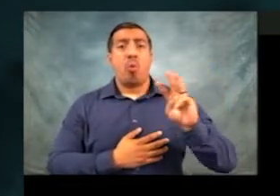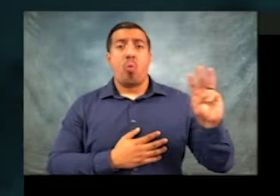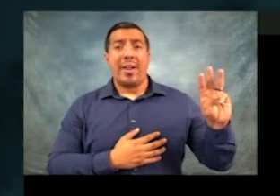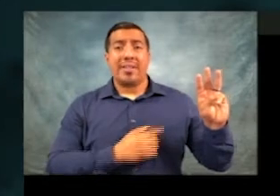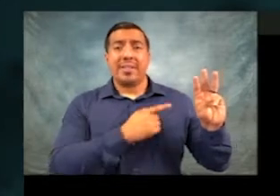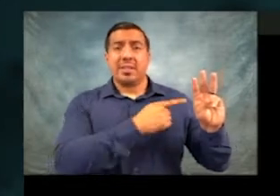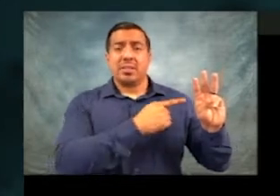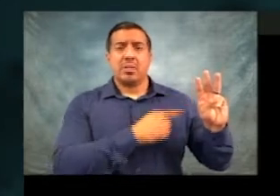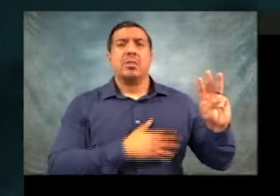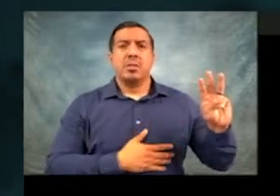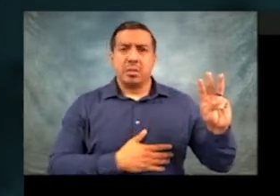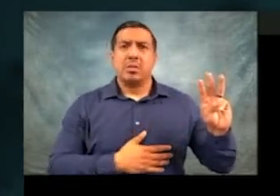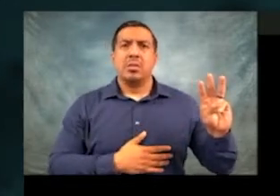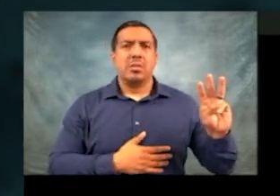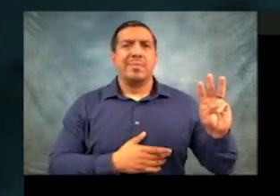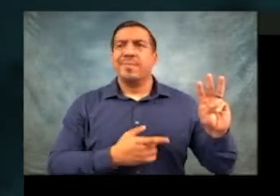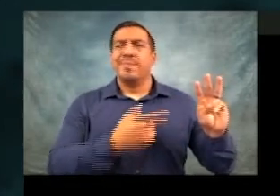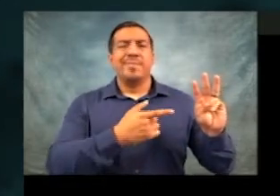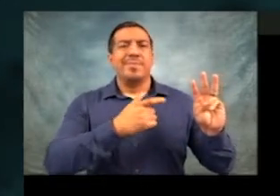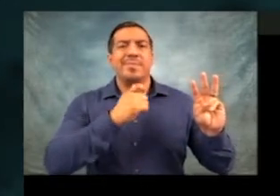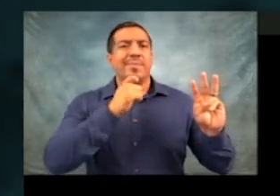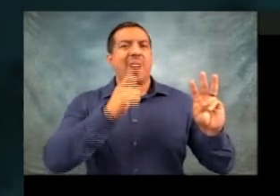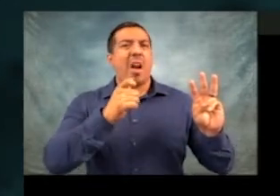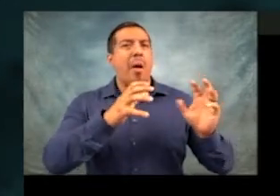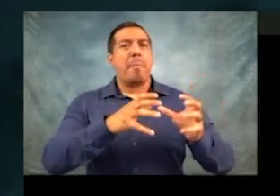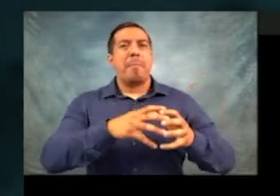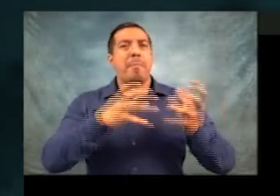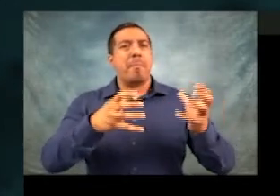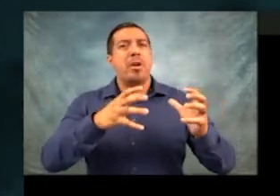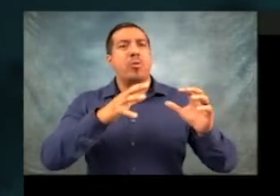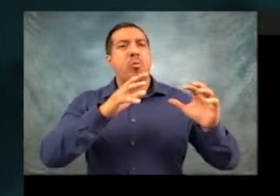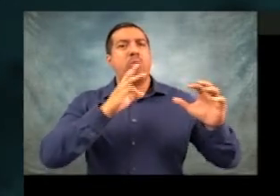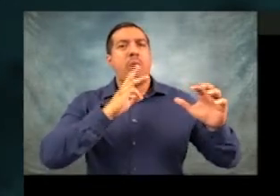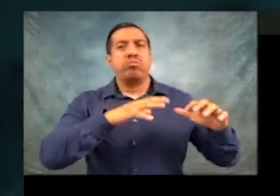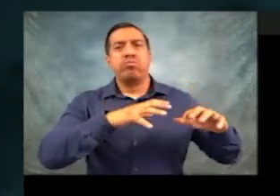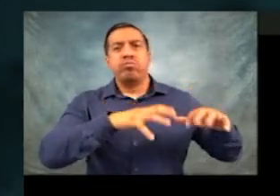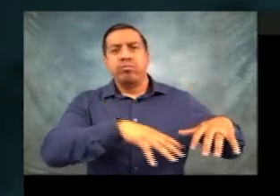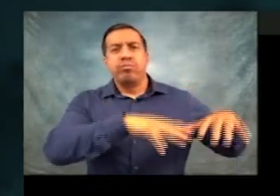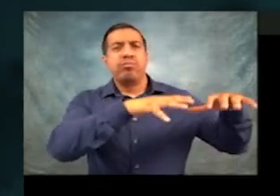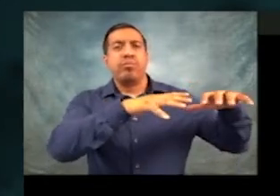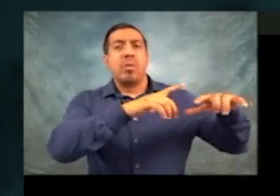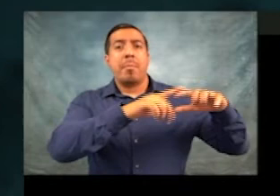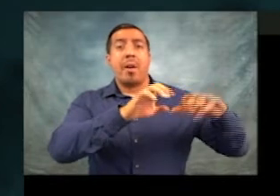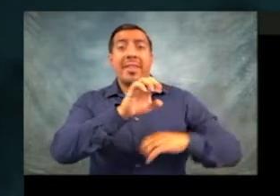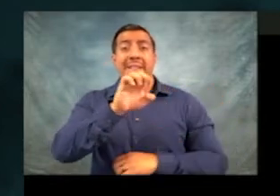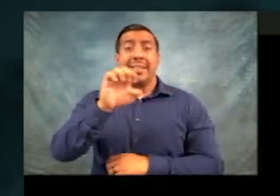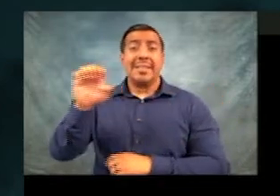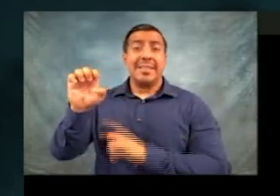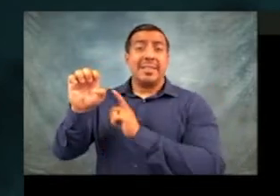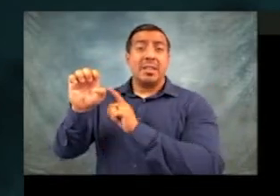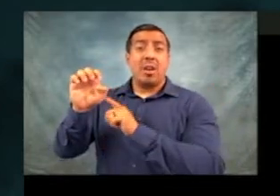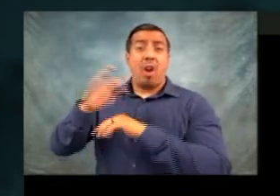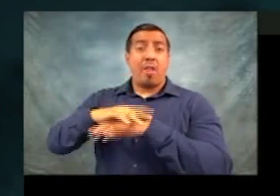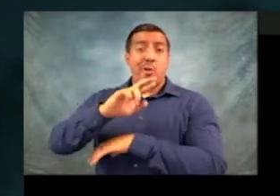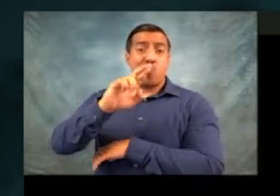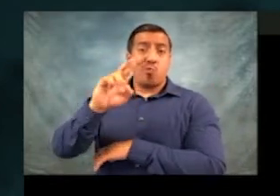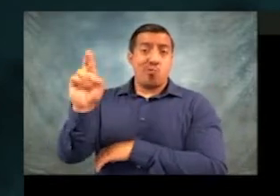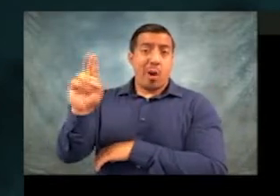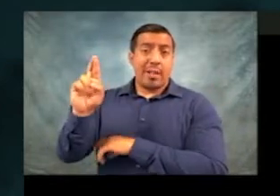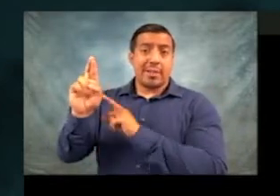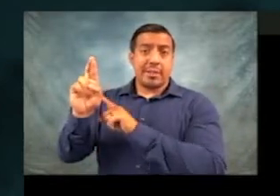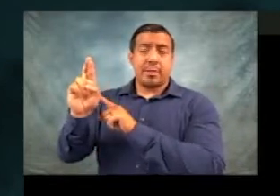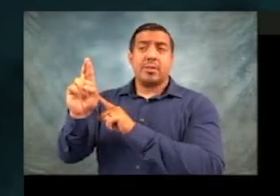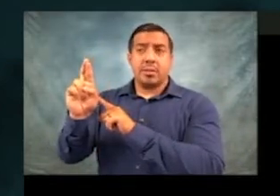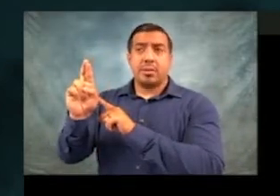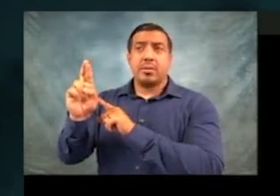the track, there isn't much storm surge. And on the east-hand side or the right-hand side of the